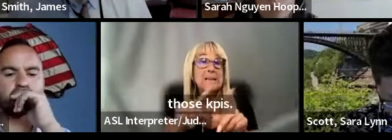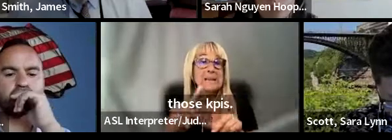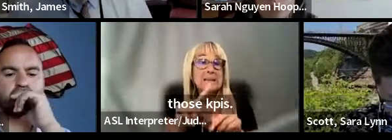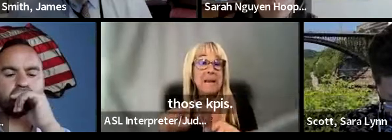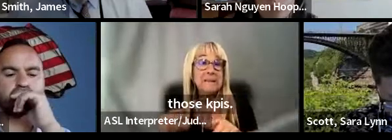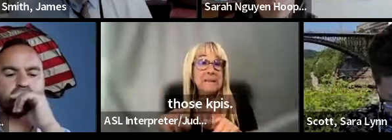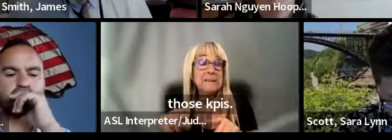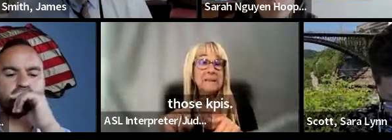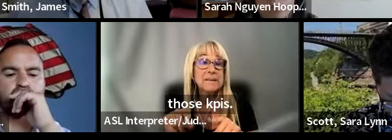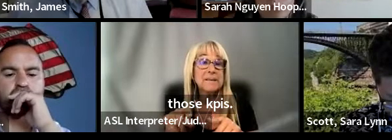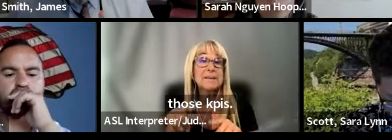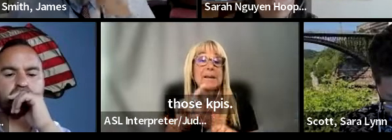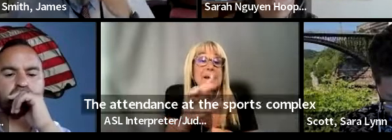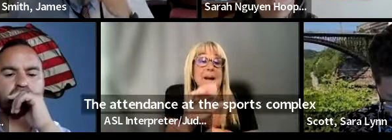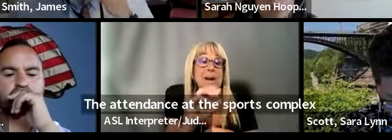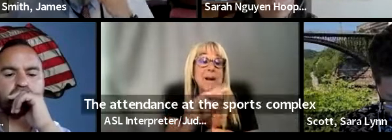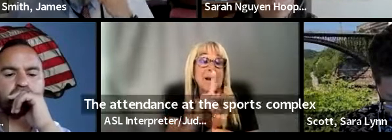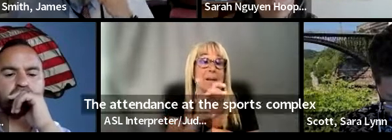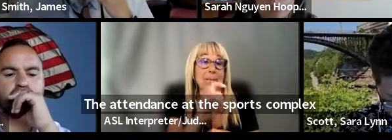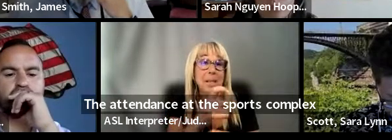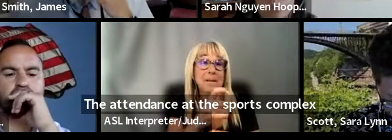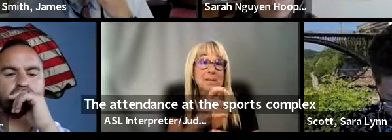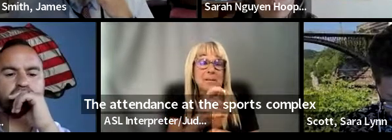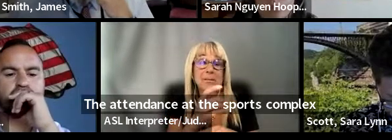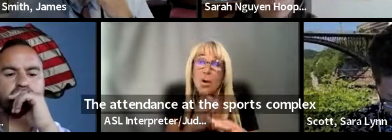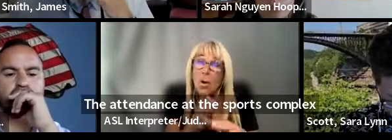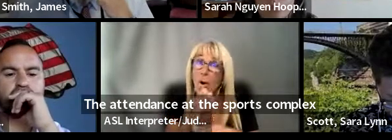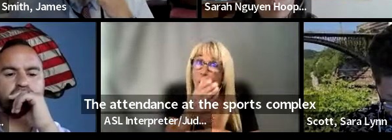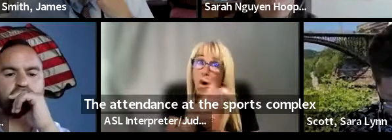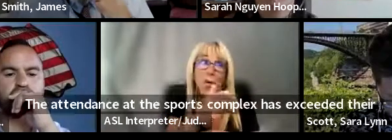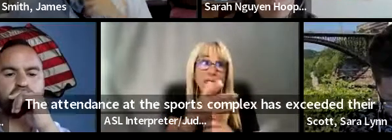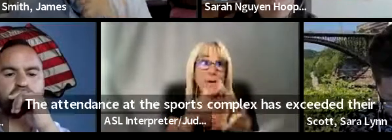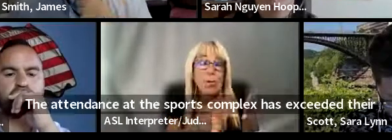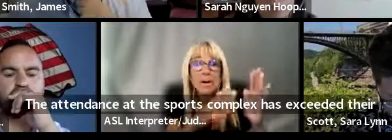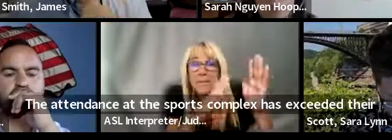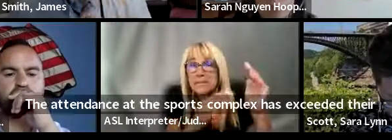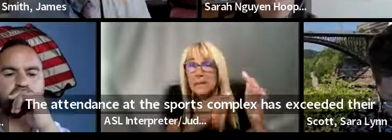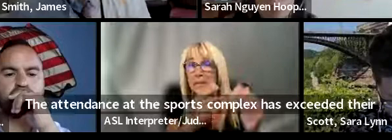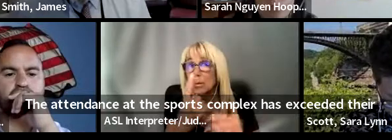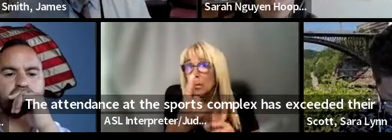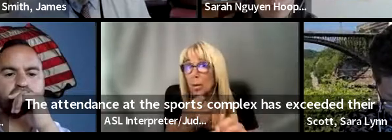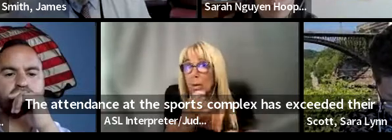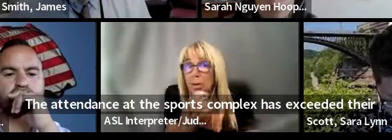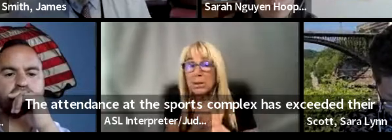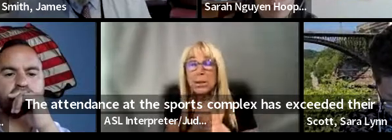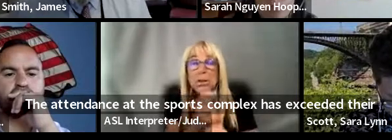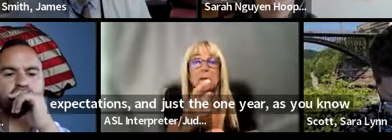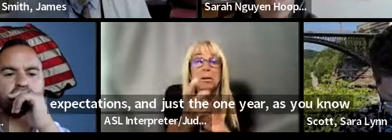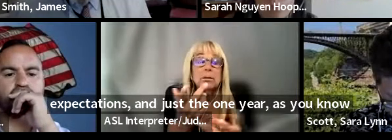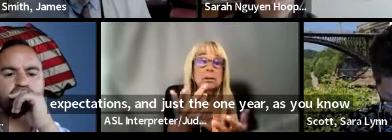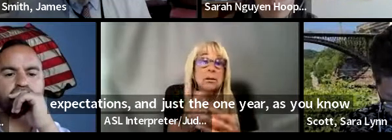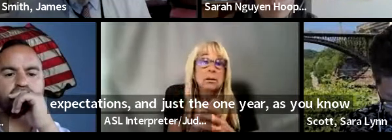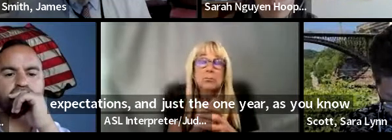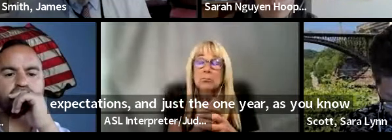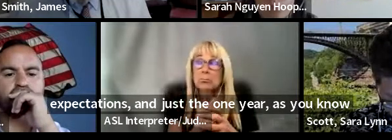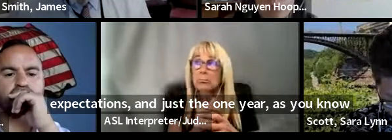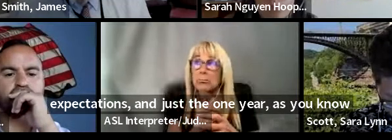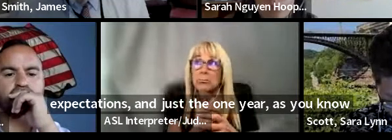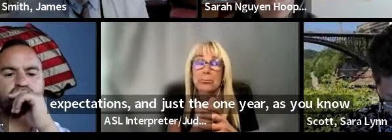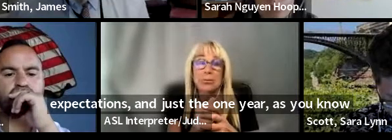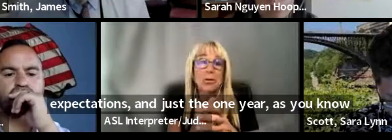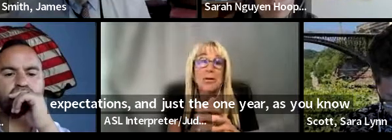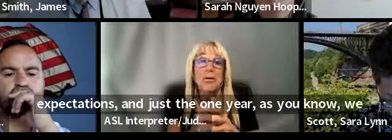complex has exceeded their expectations in just the 1 year. As you know, we haven't had it